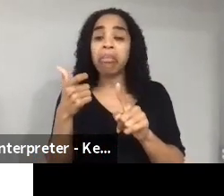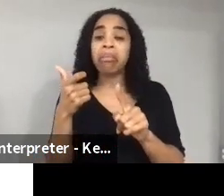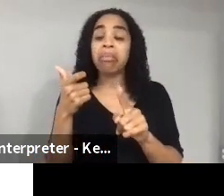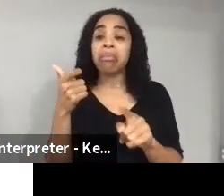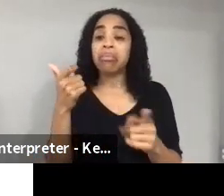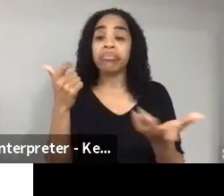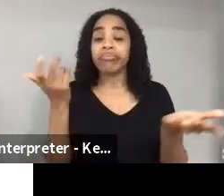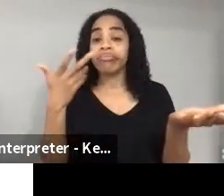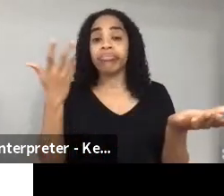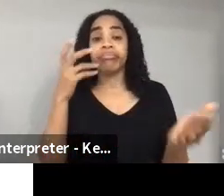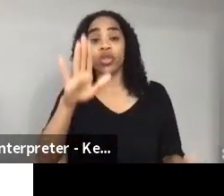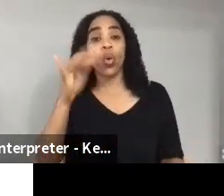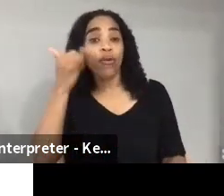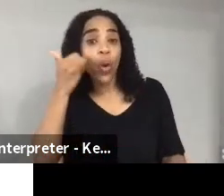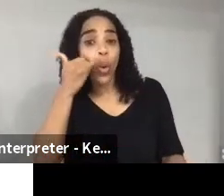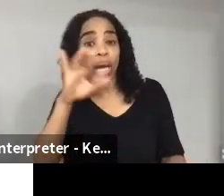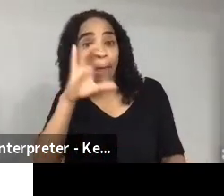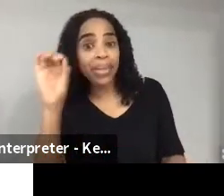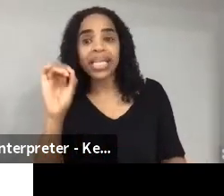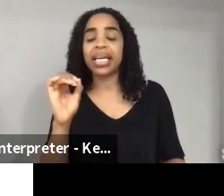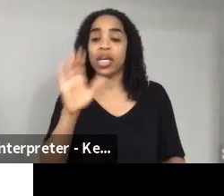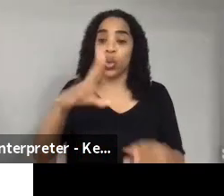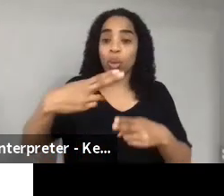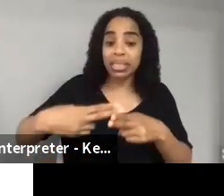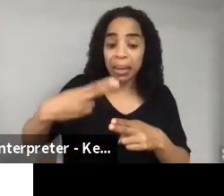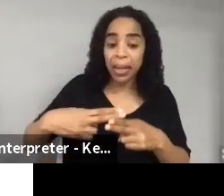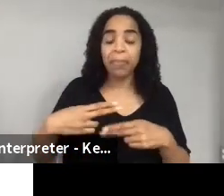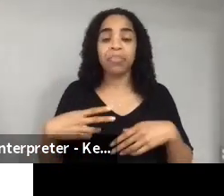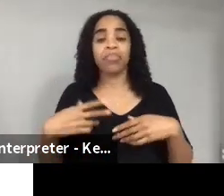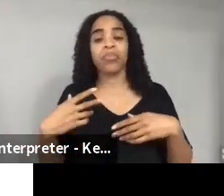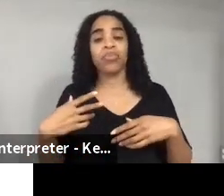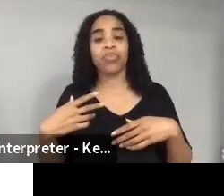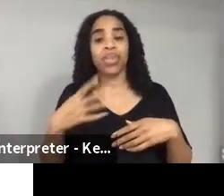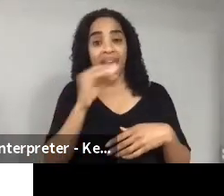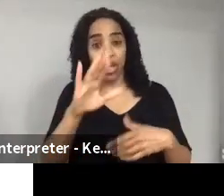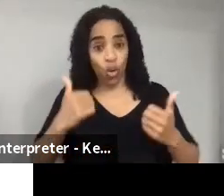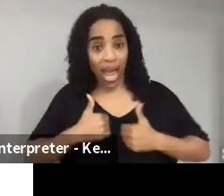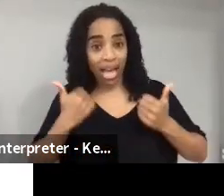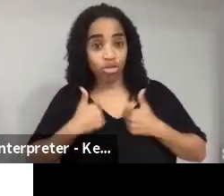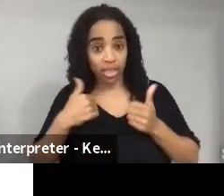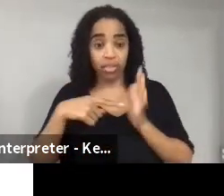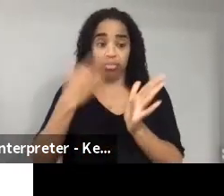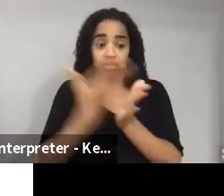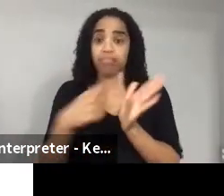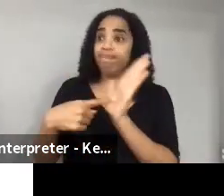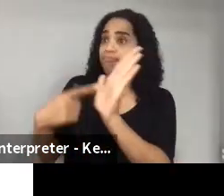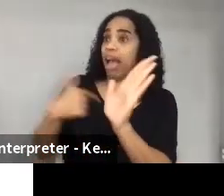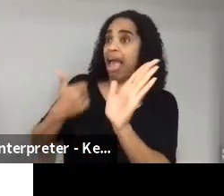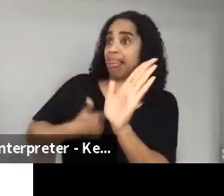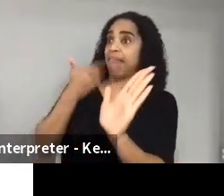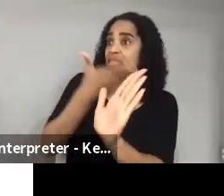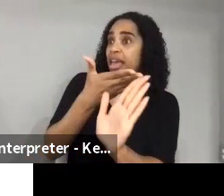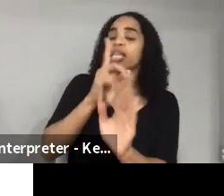your cell phone company, something that has your name and your address on it so you can prove where you